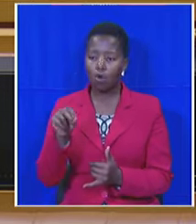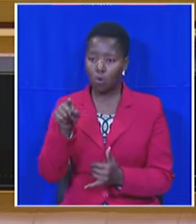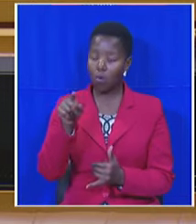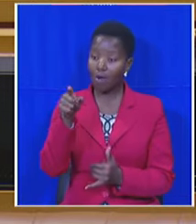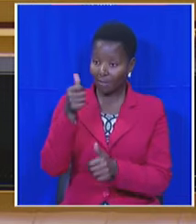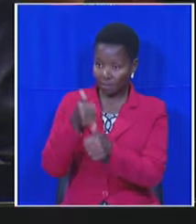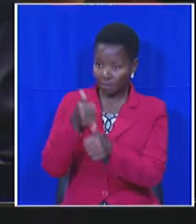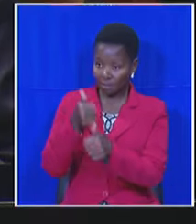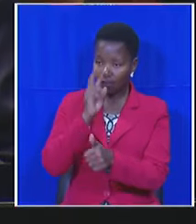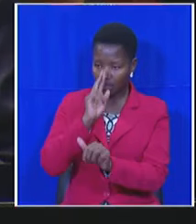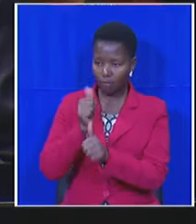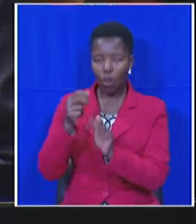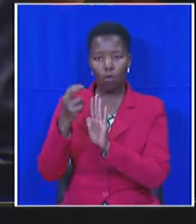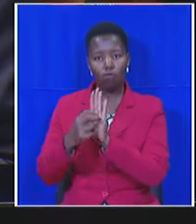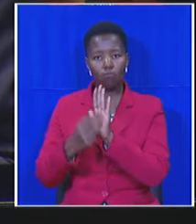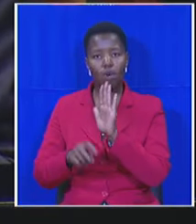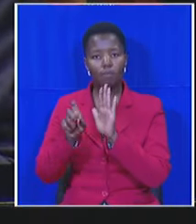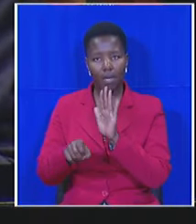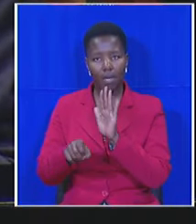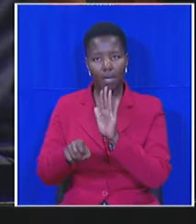Honourable in your Waters. caucus.